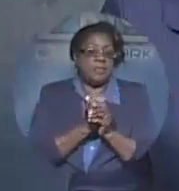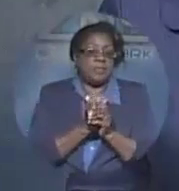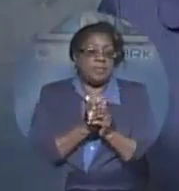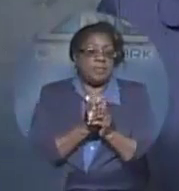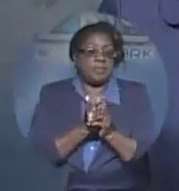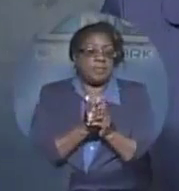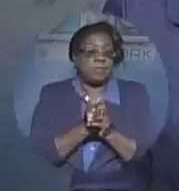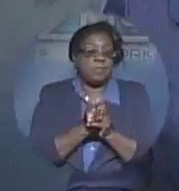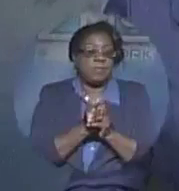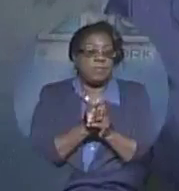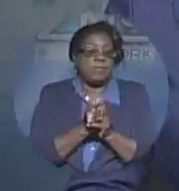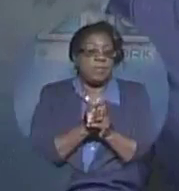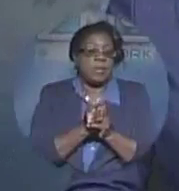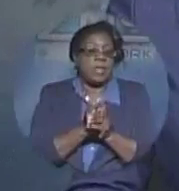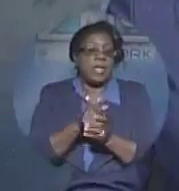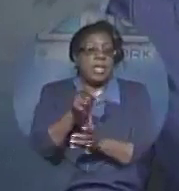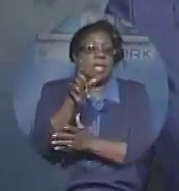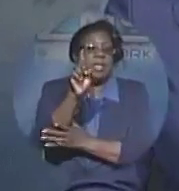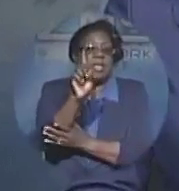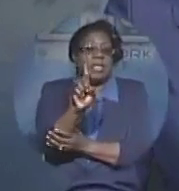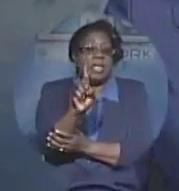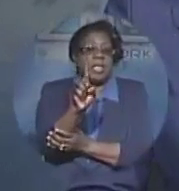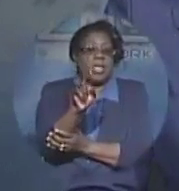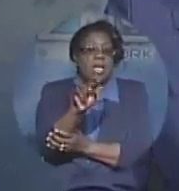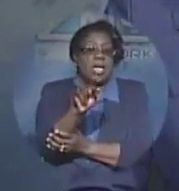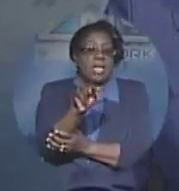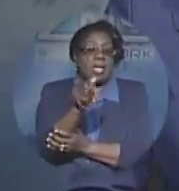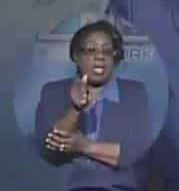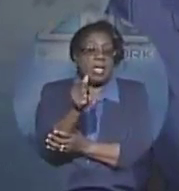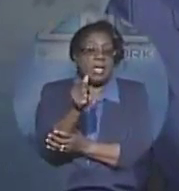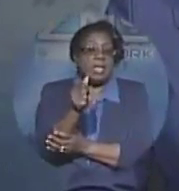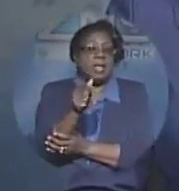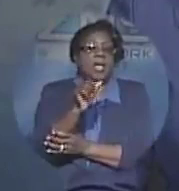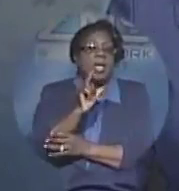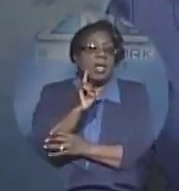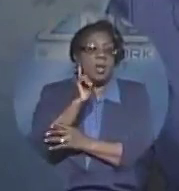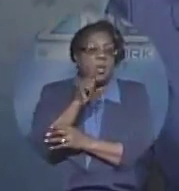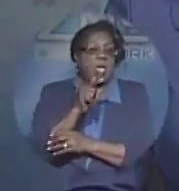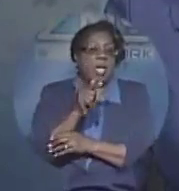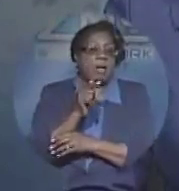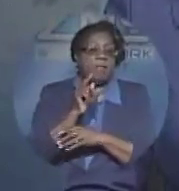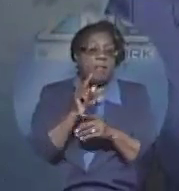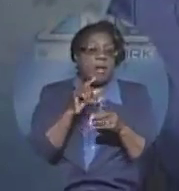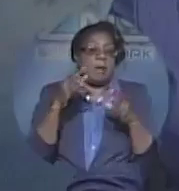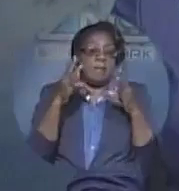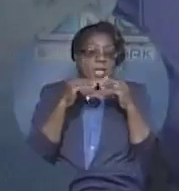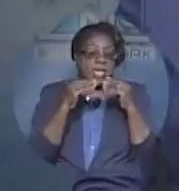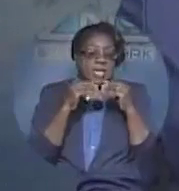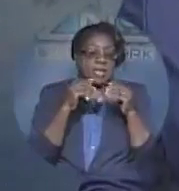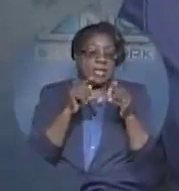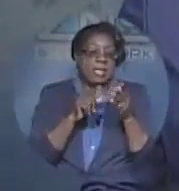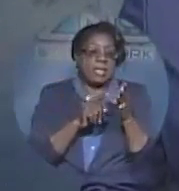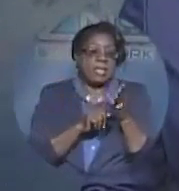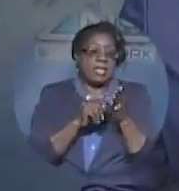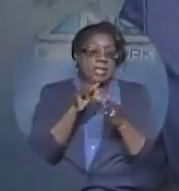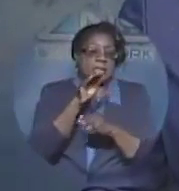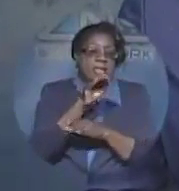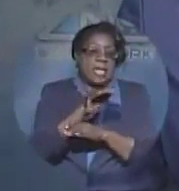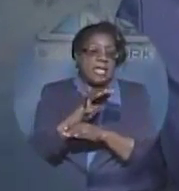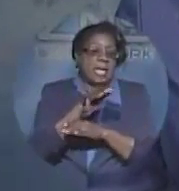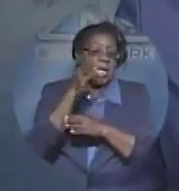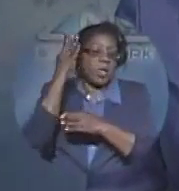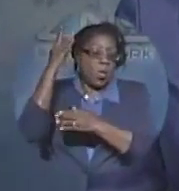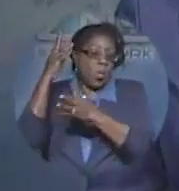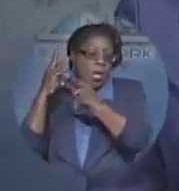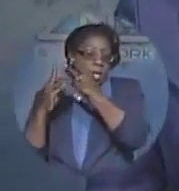News. The Democratic National Alliance, DNA, is set to address the Bahamian electorate at its summit tonight at the Wyndham